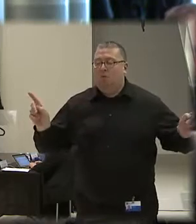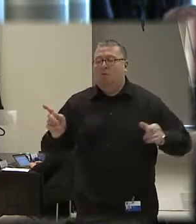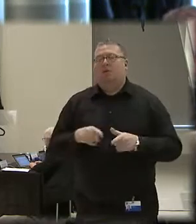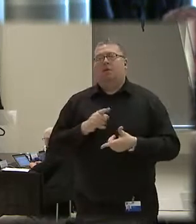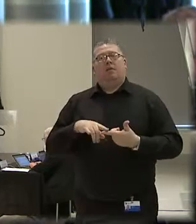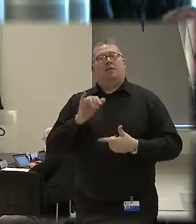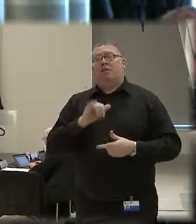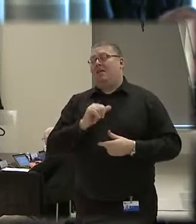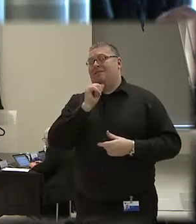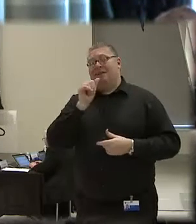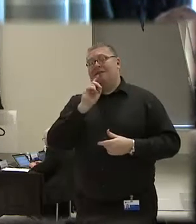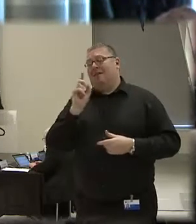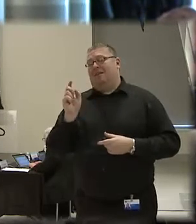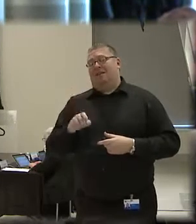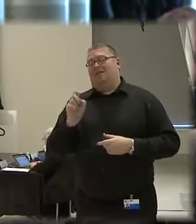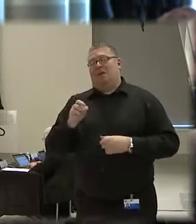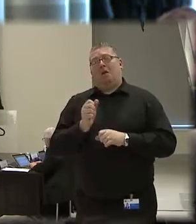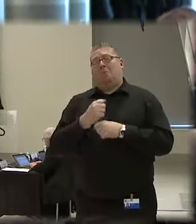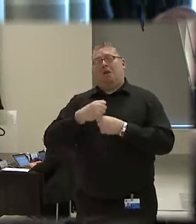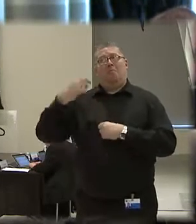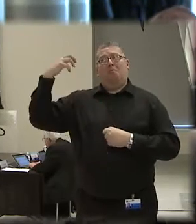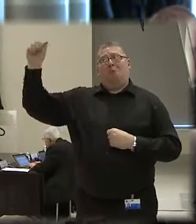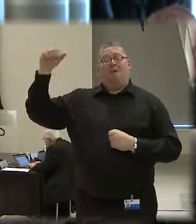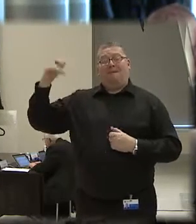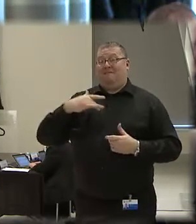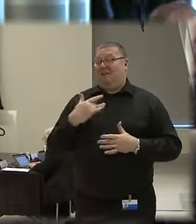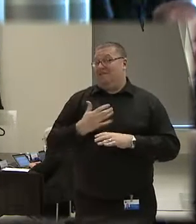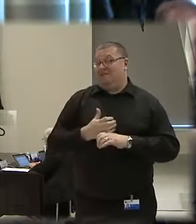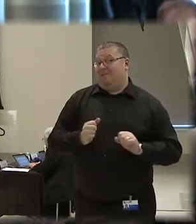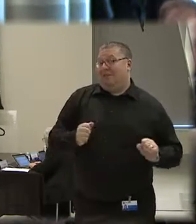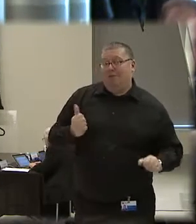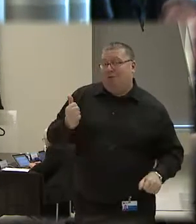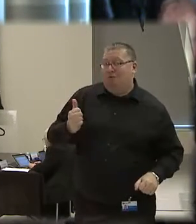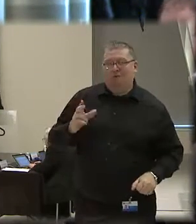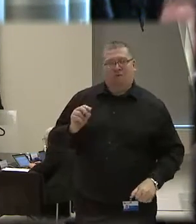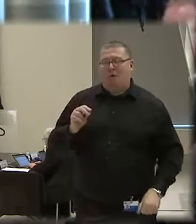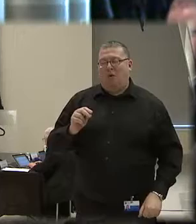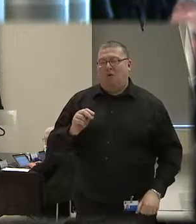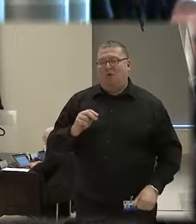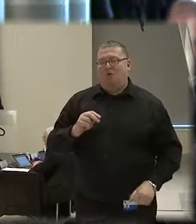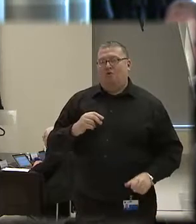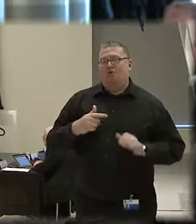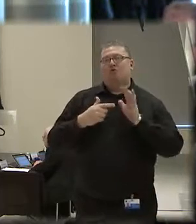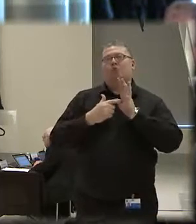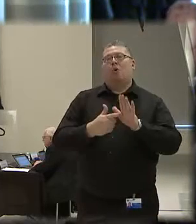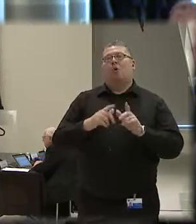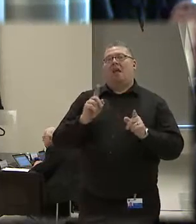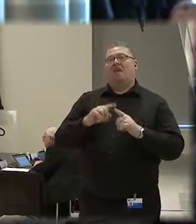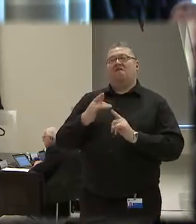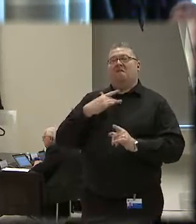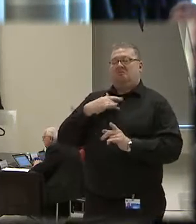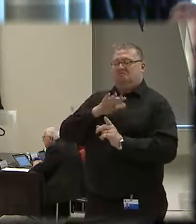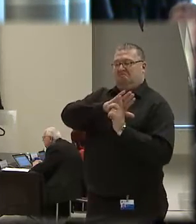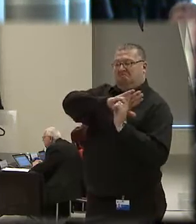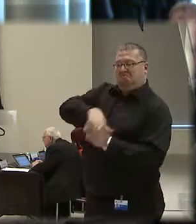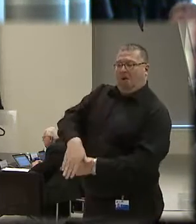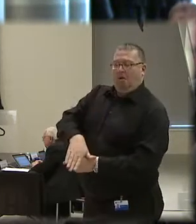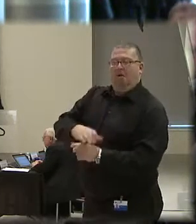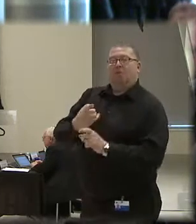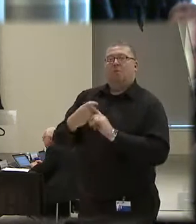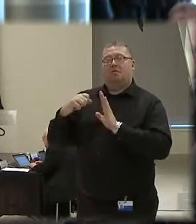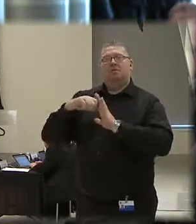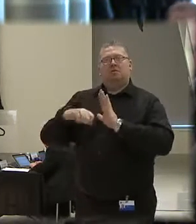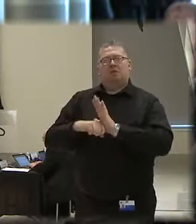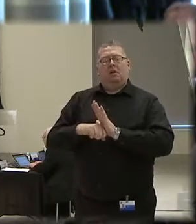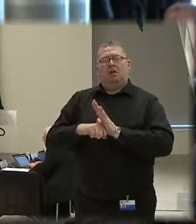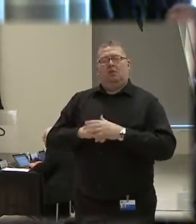this did not necessarily make protesters feel safer. It penetrated them as an act of intimidation from the state. So